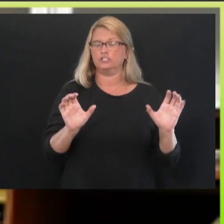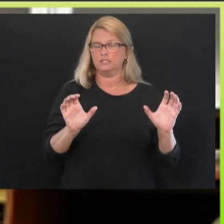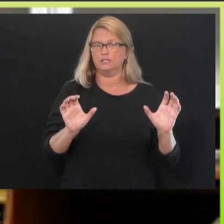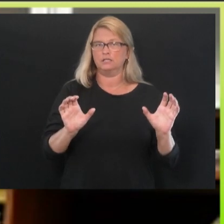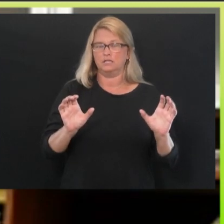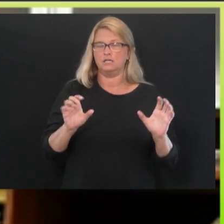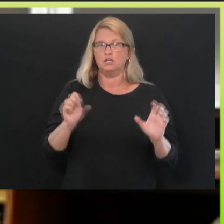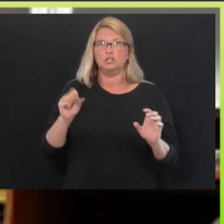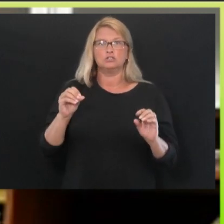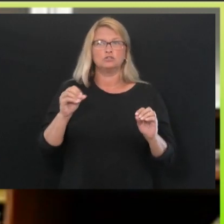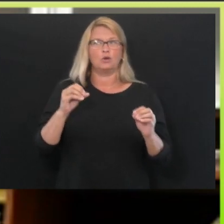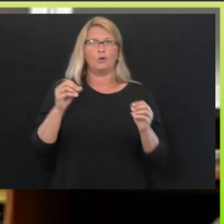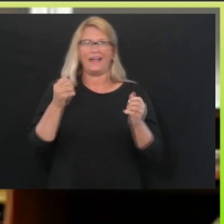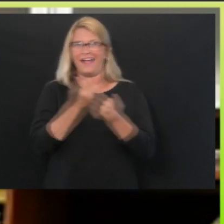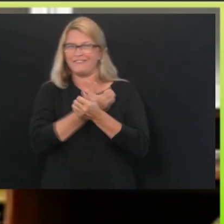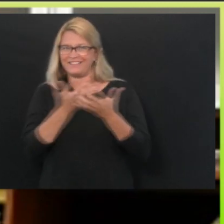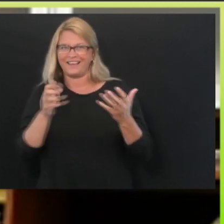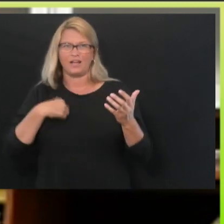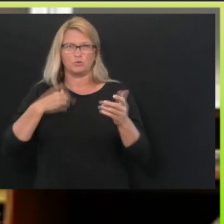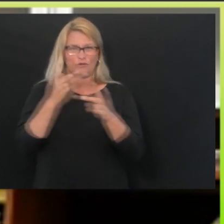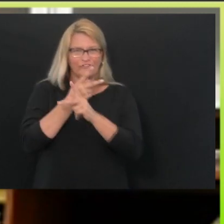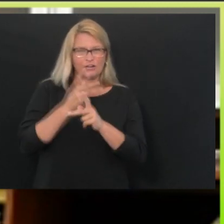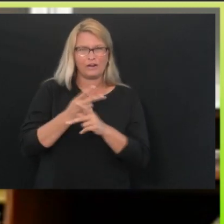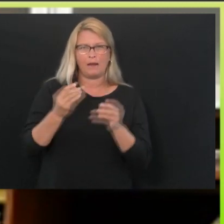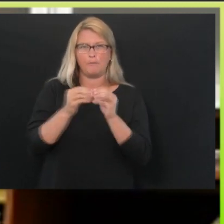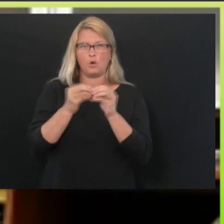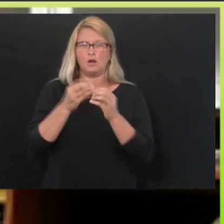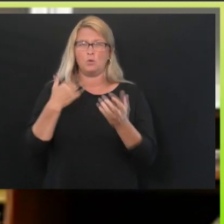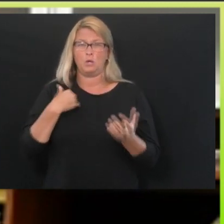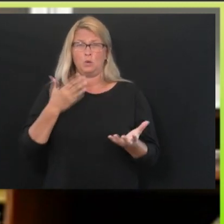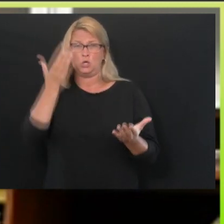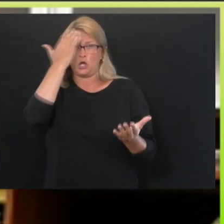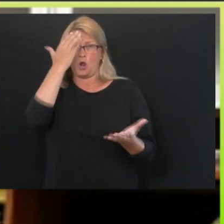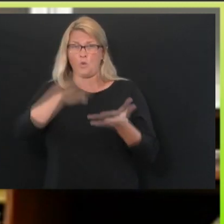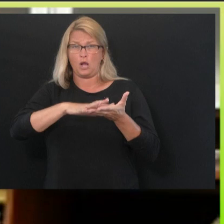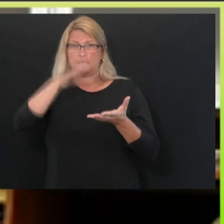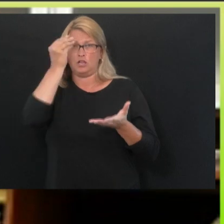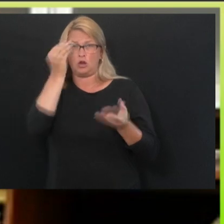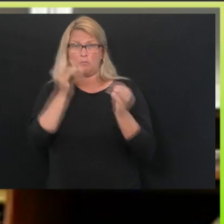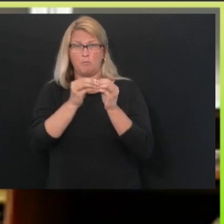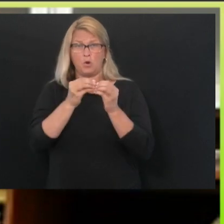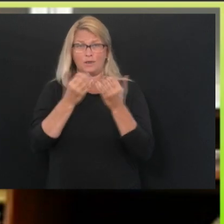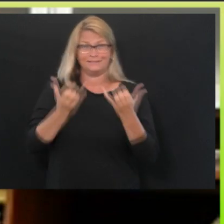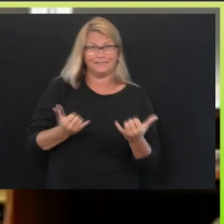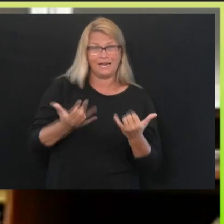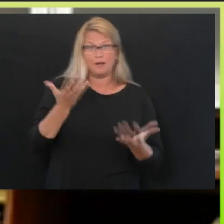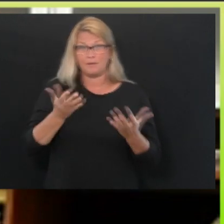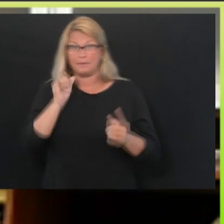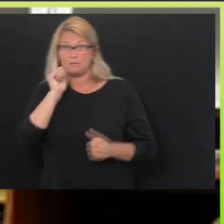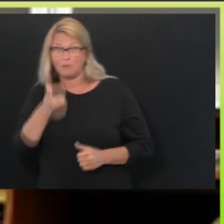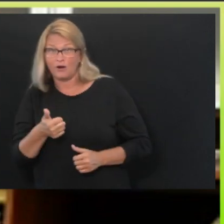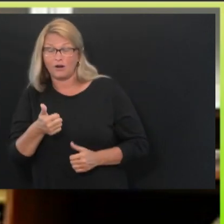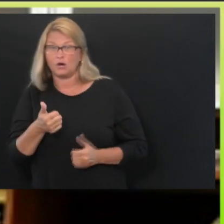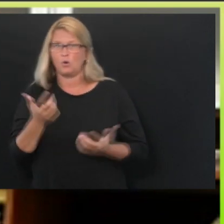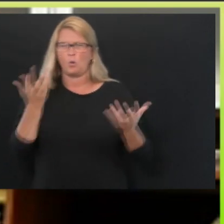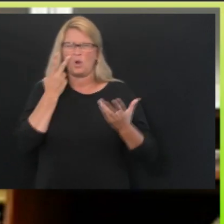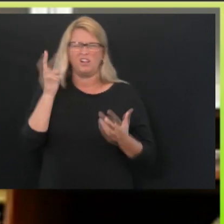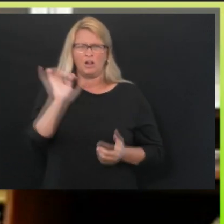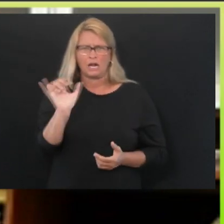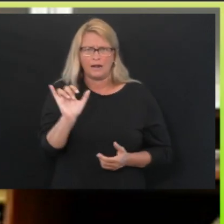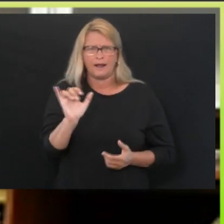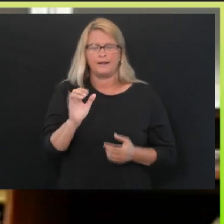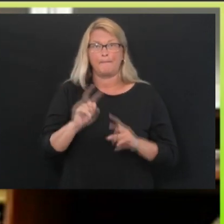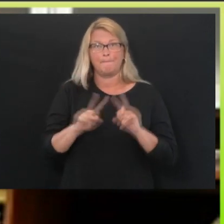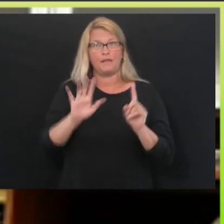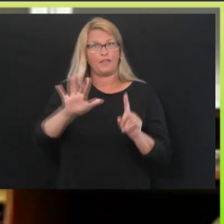still working through that. We're hoping to hear more today or tomorrow on what that's going to look like. But keep in mind also that the